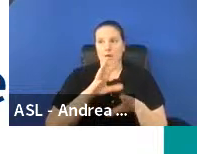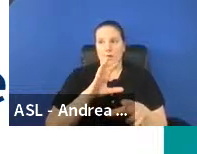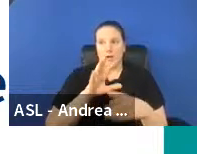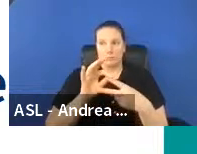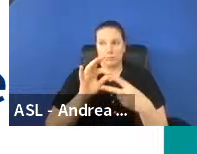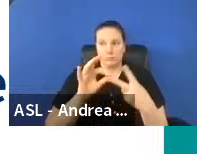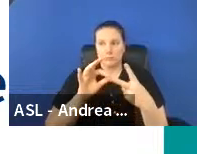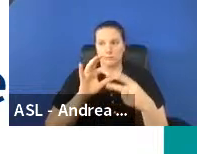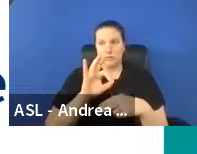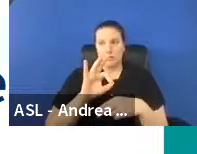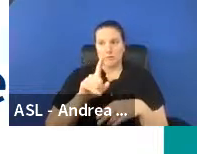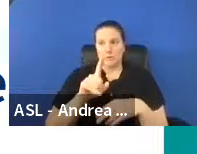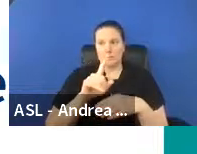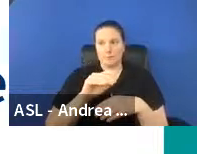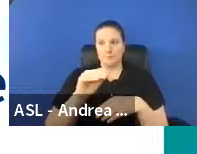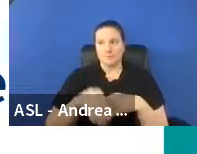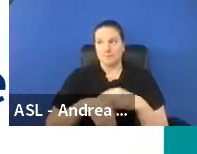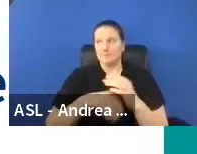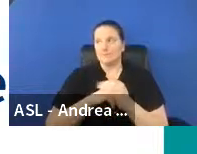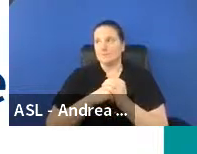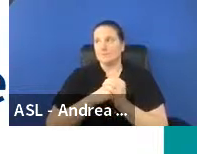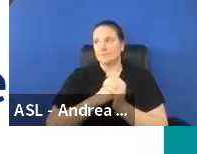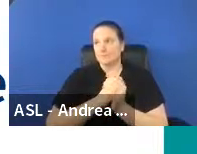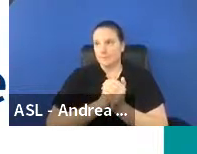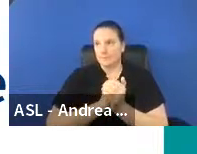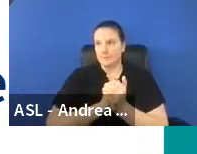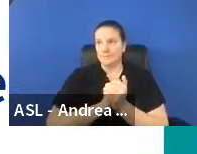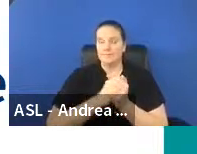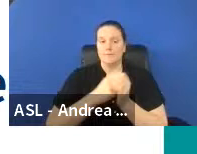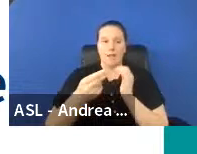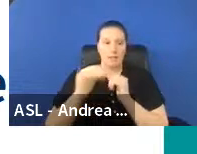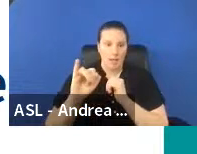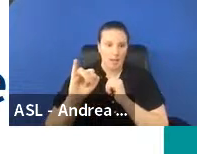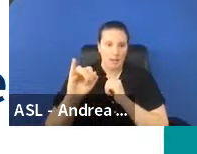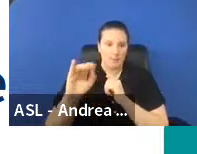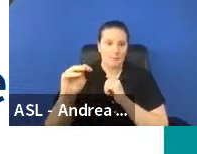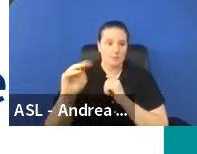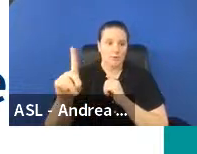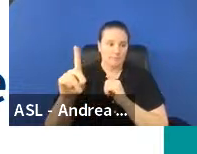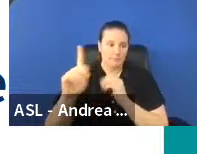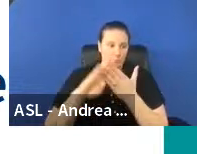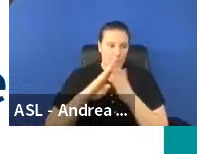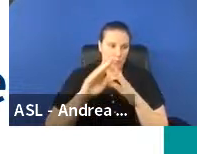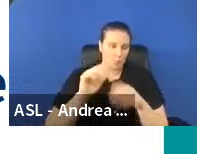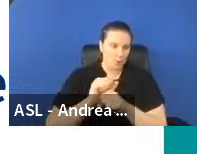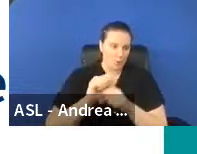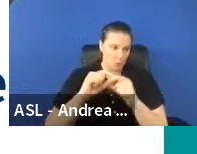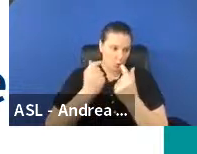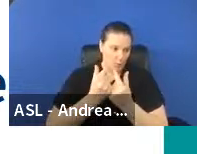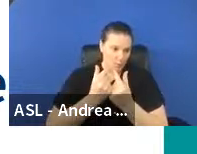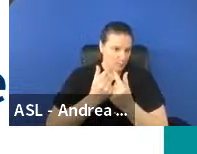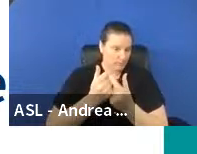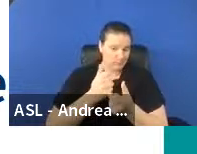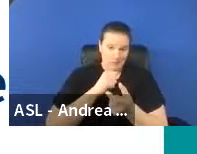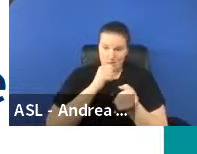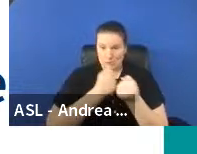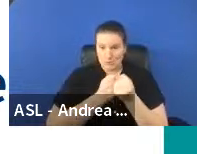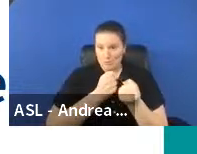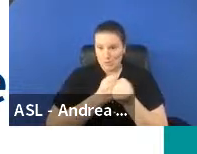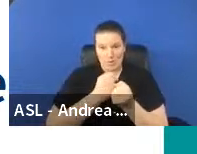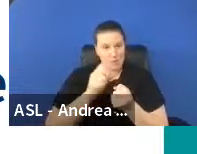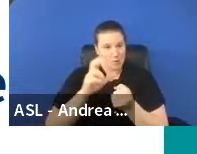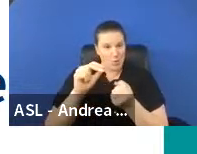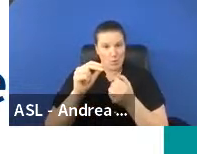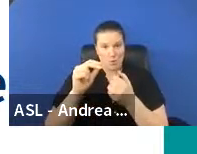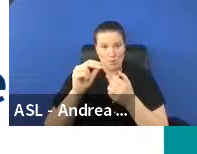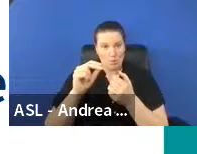And 91% of the Hayden Island Marine Drive Community Working Group participants did not support a no